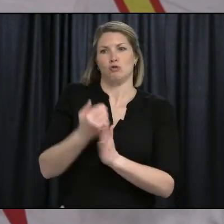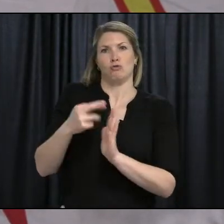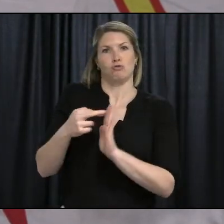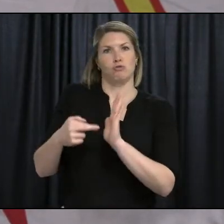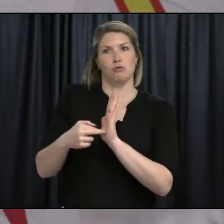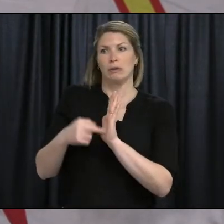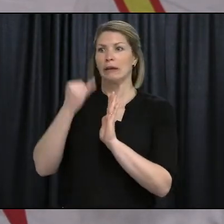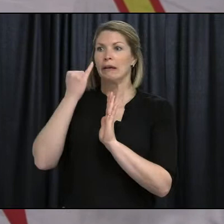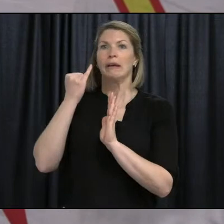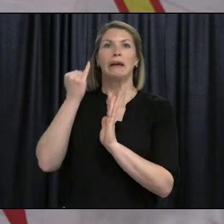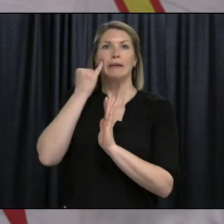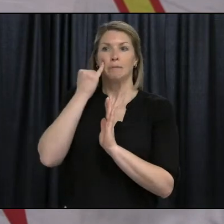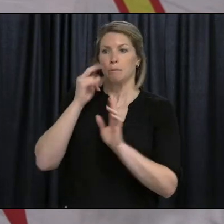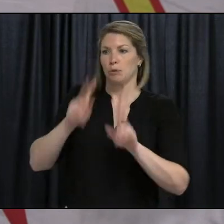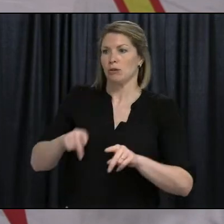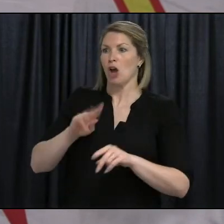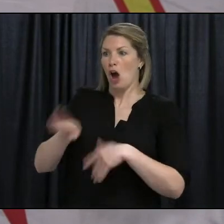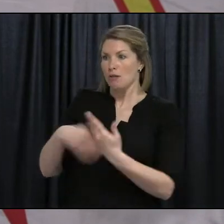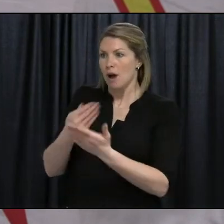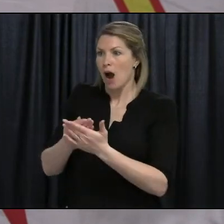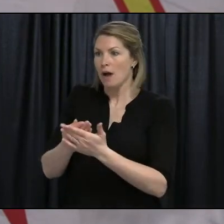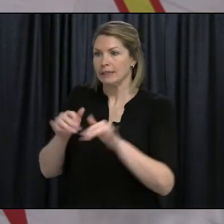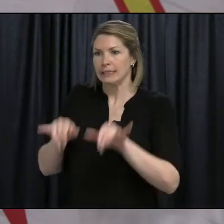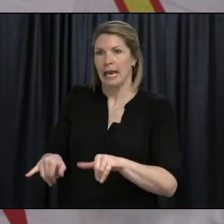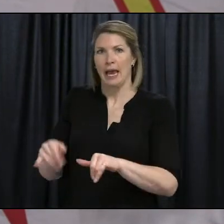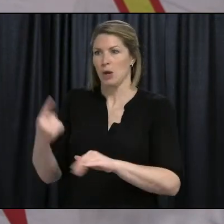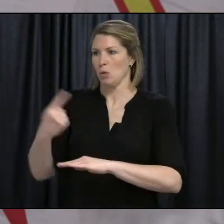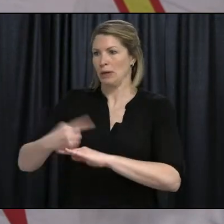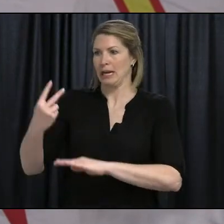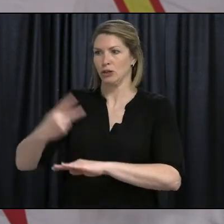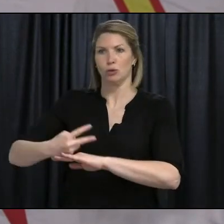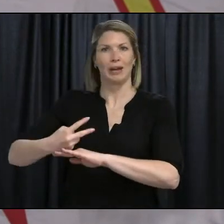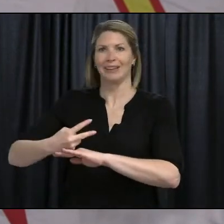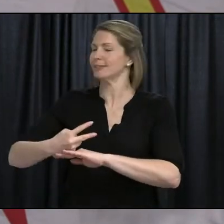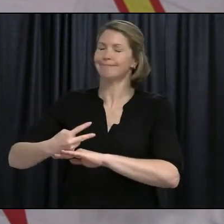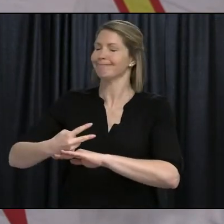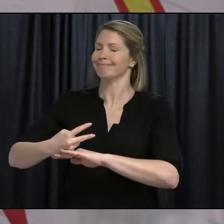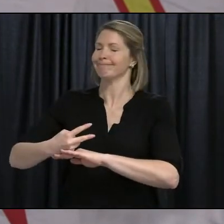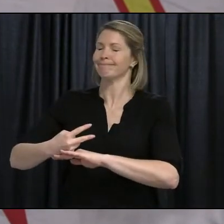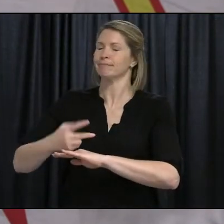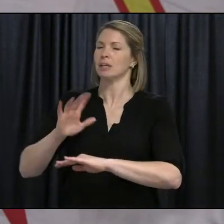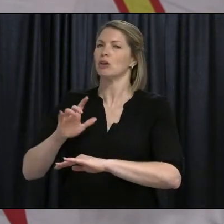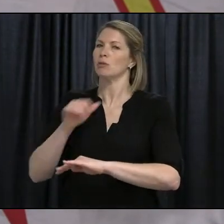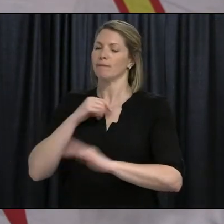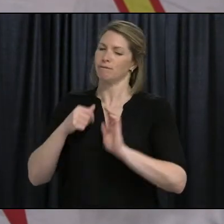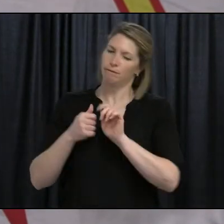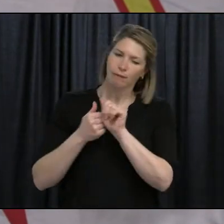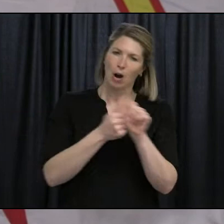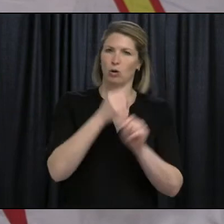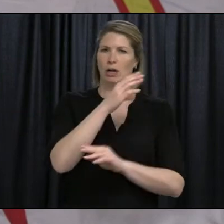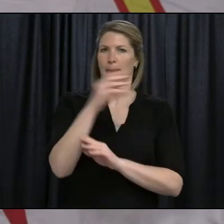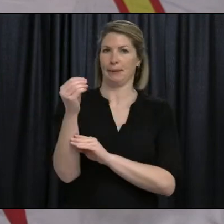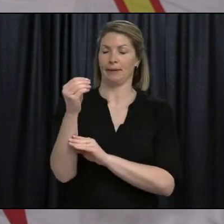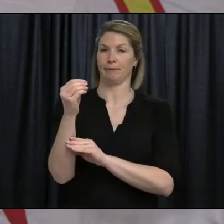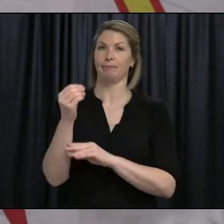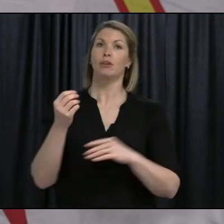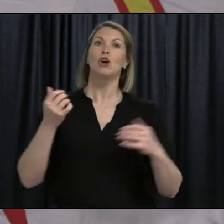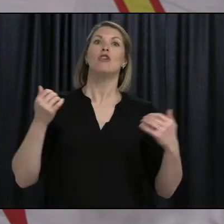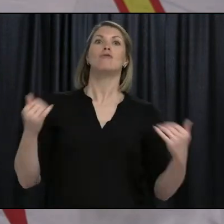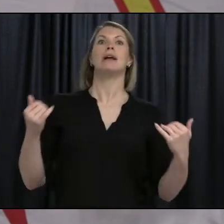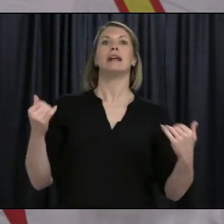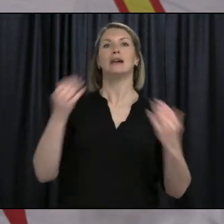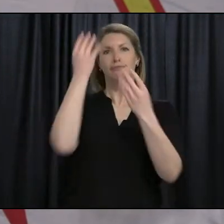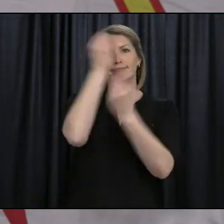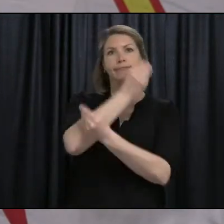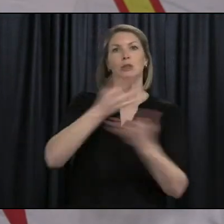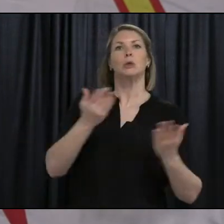days or less. We have very good news to report today on our vaccine rollout. All regional health authorities have now